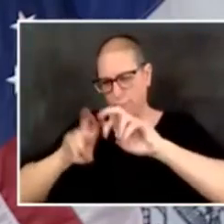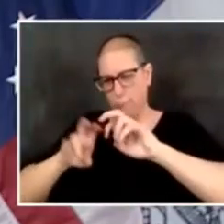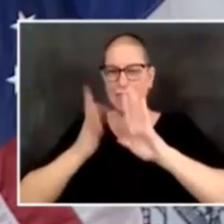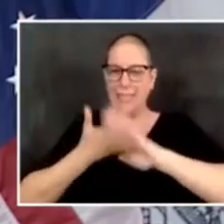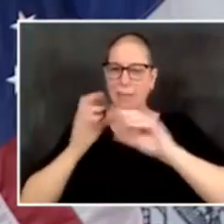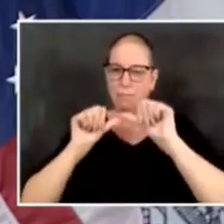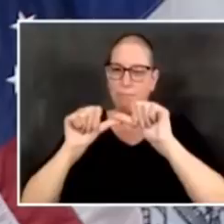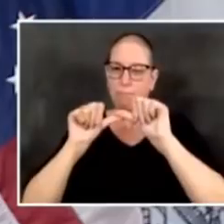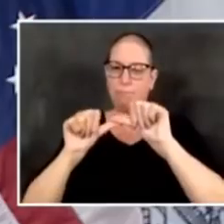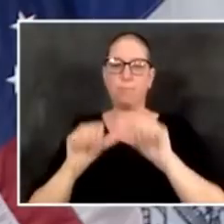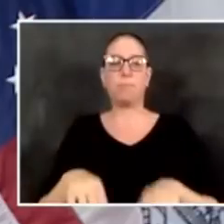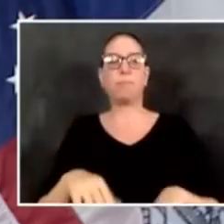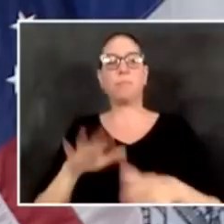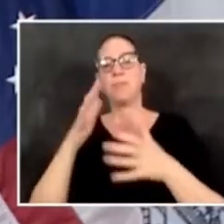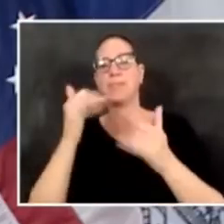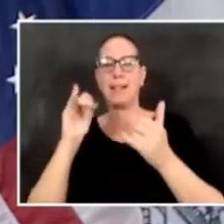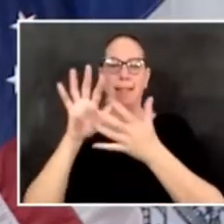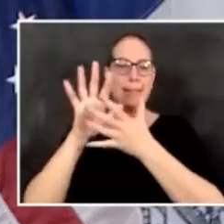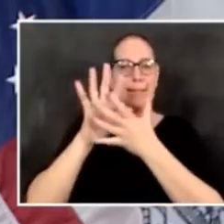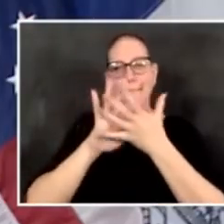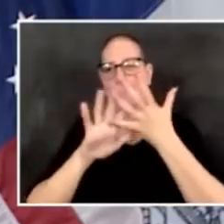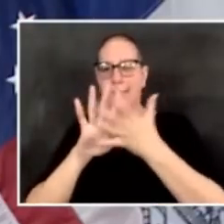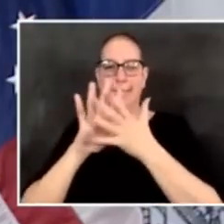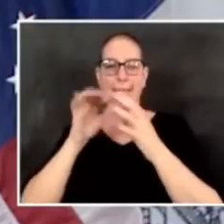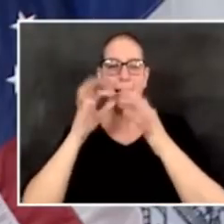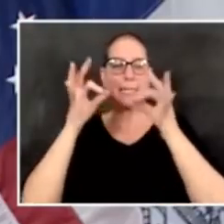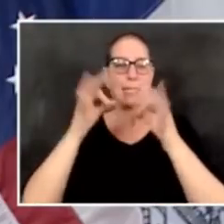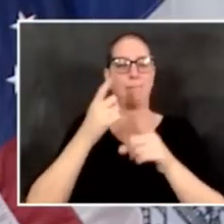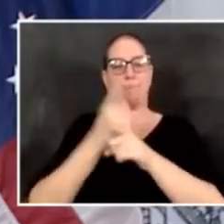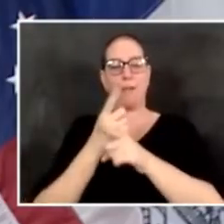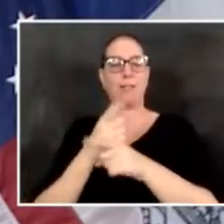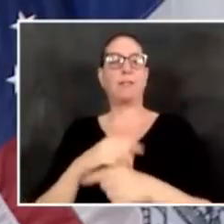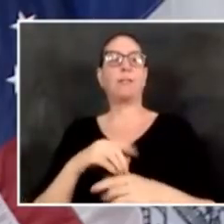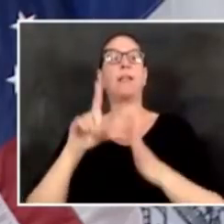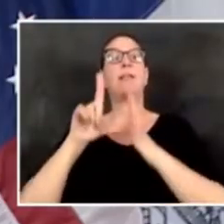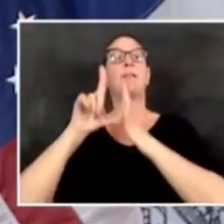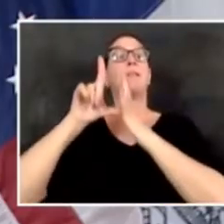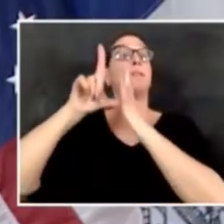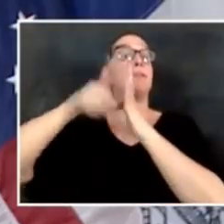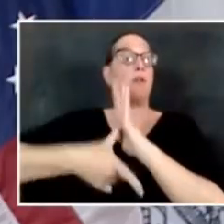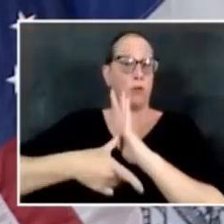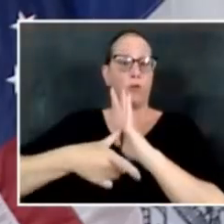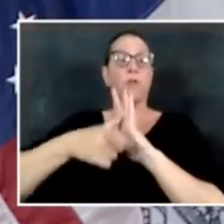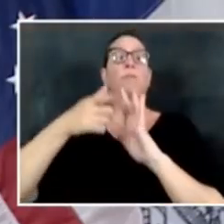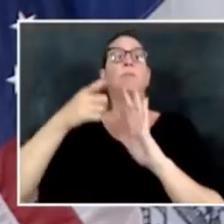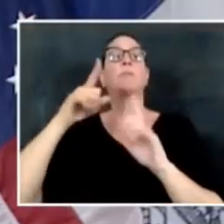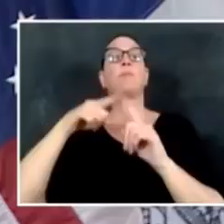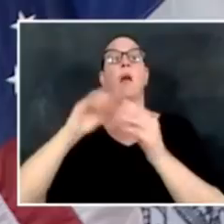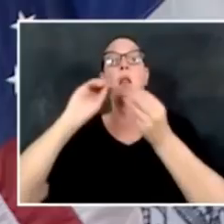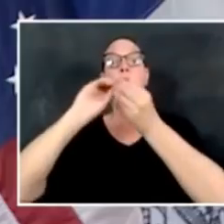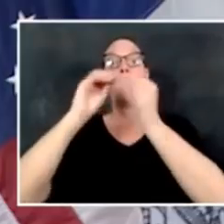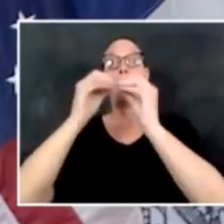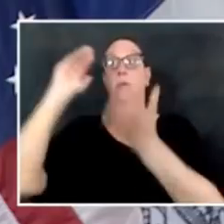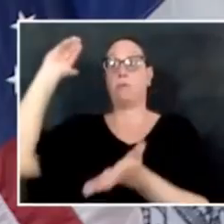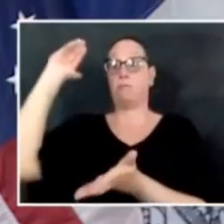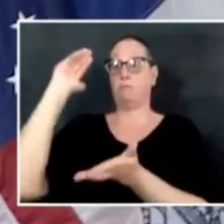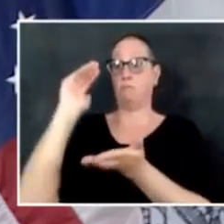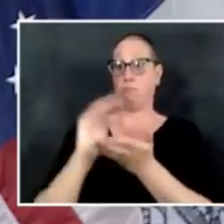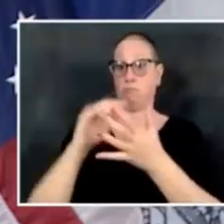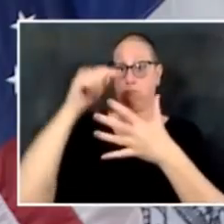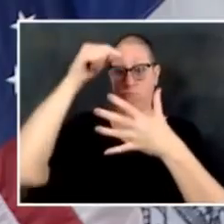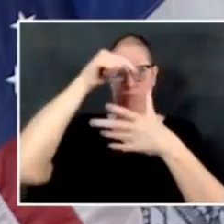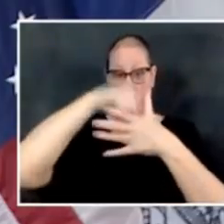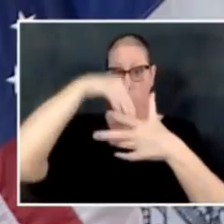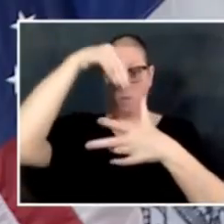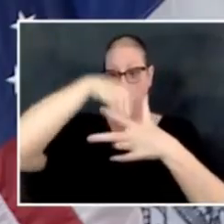really need that clarity for everybody that's already been infected and everybody that may get infected in the future. Thank